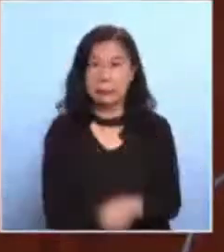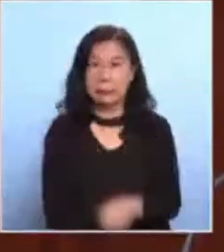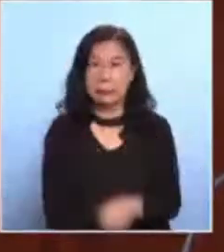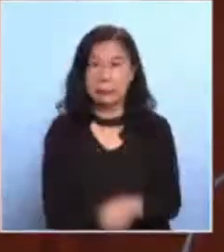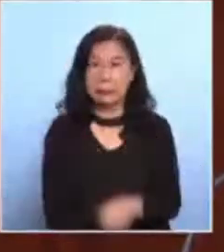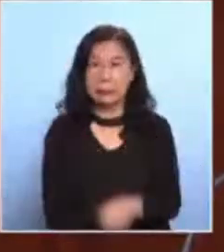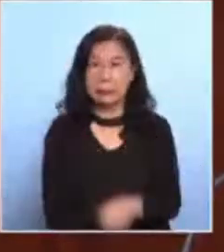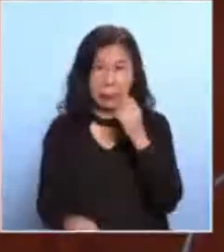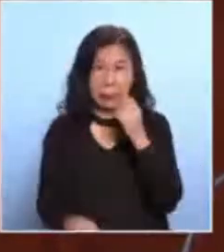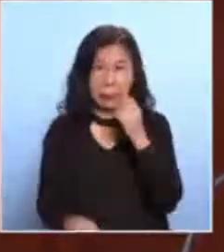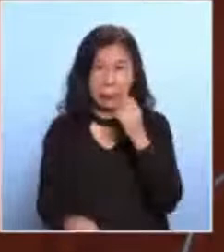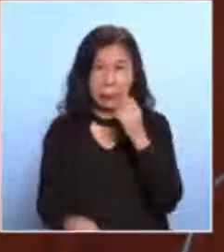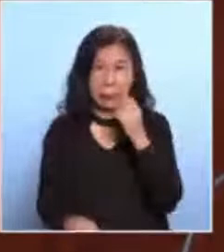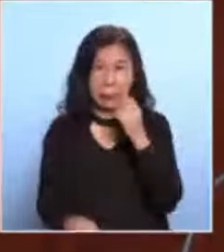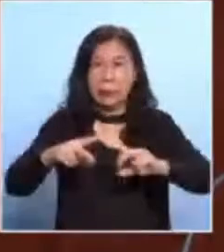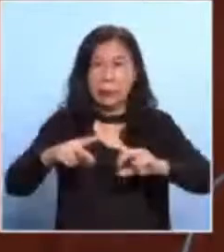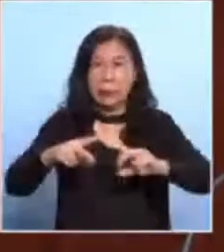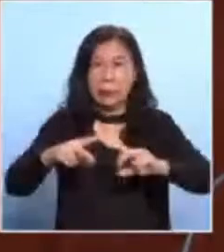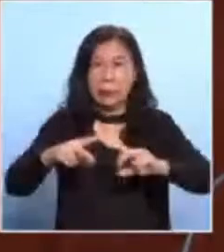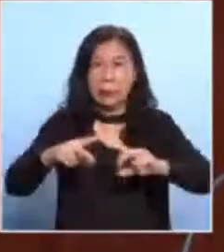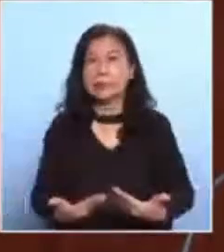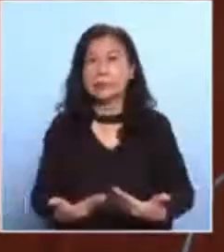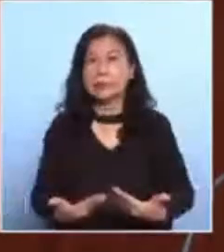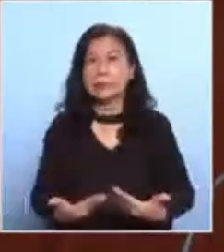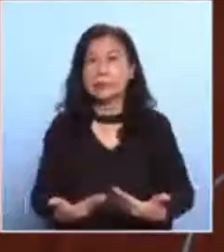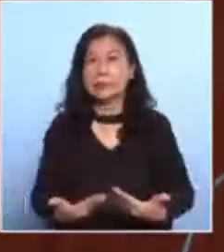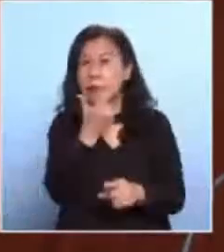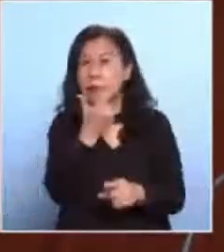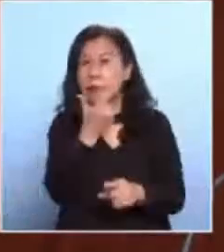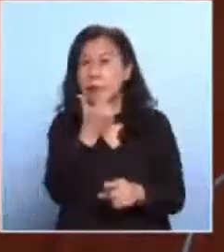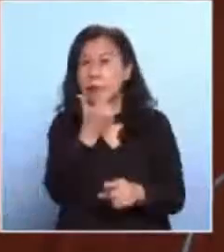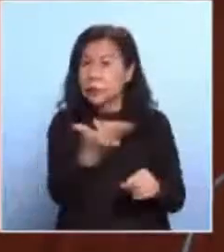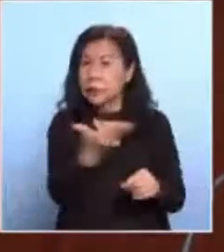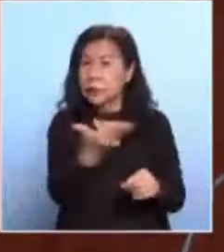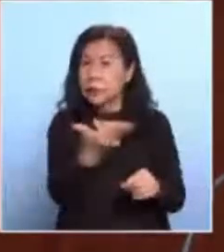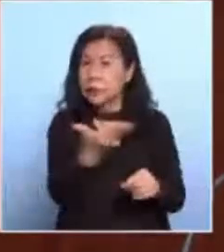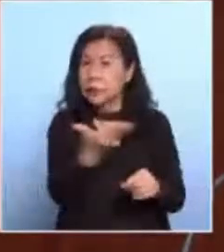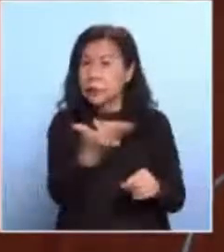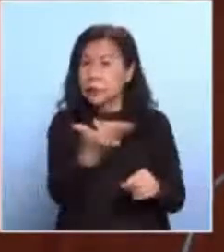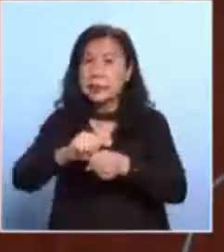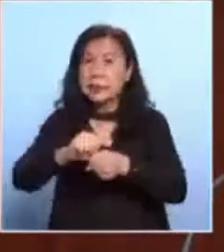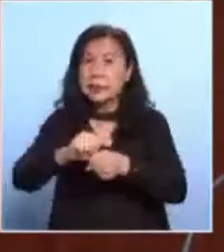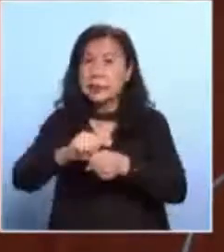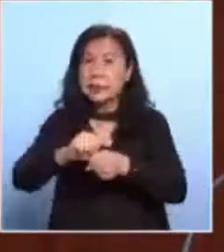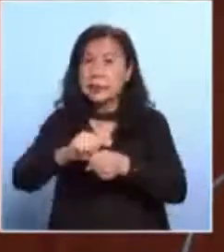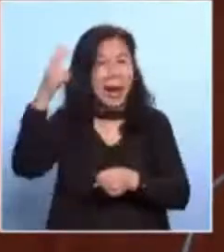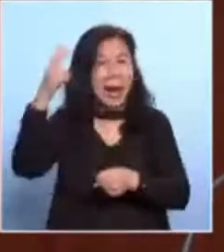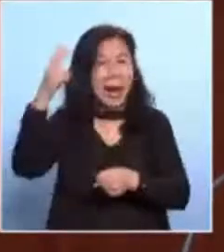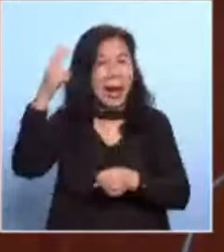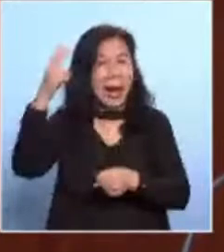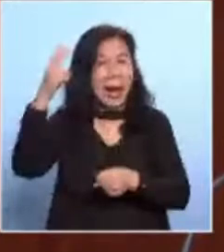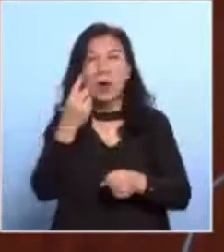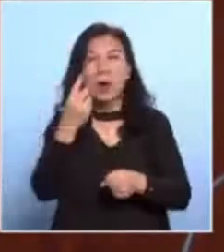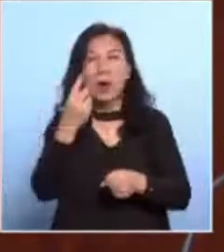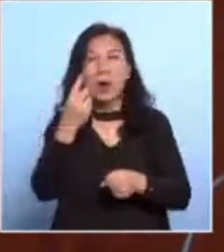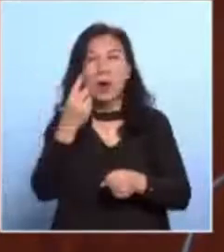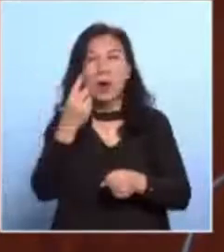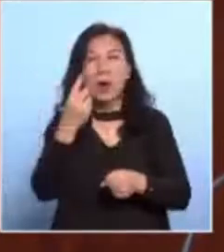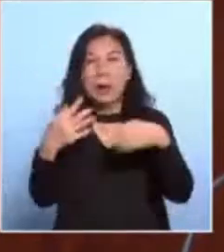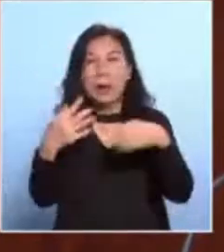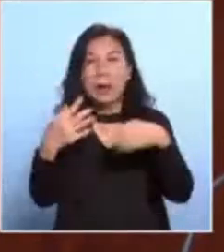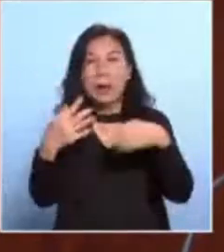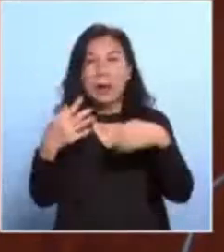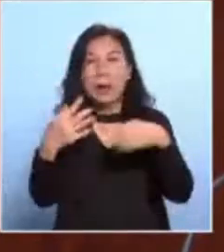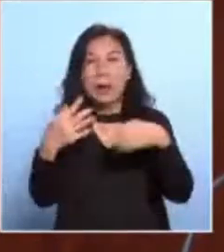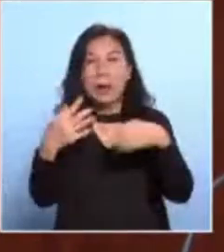The HKTDC will also incorporate silver economy elements into more exhibitions to enhance the promotion of